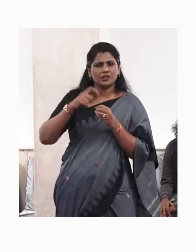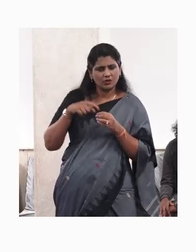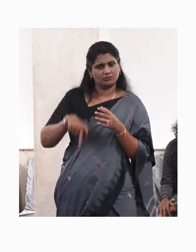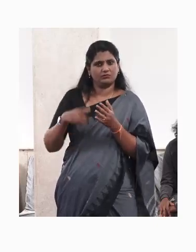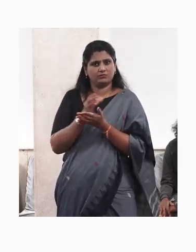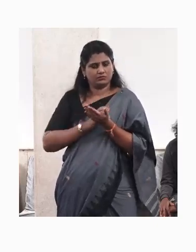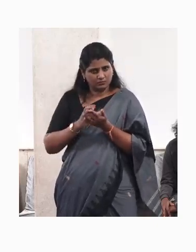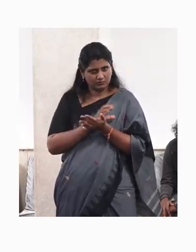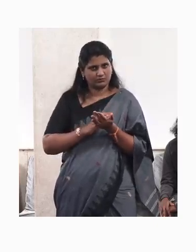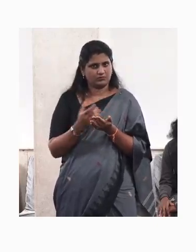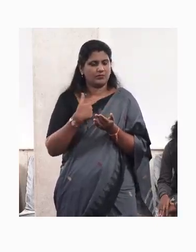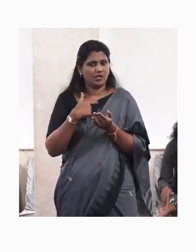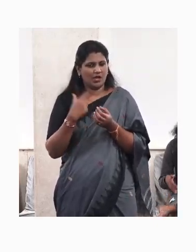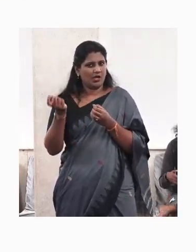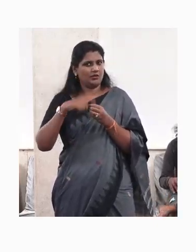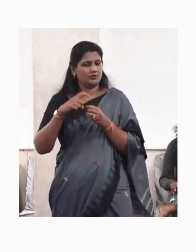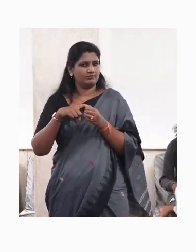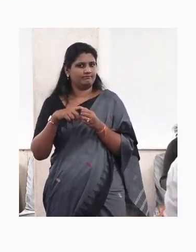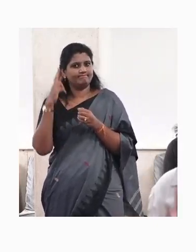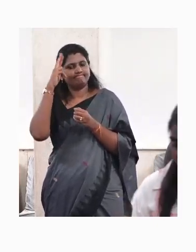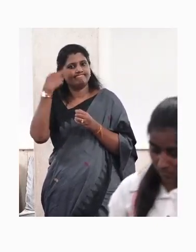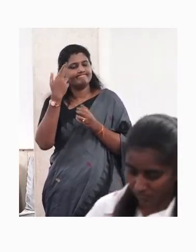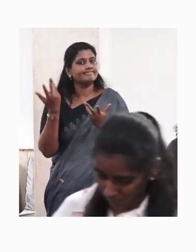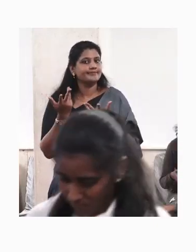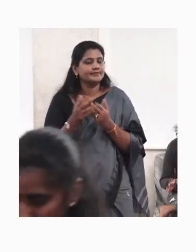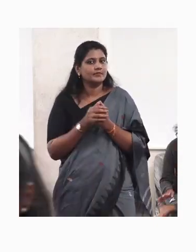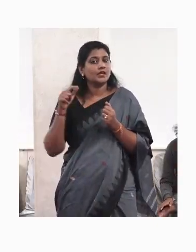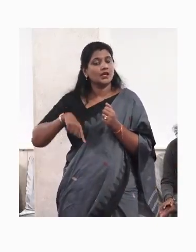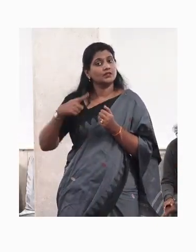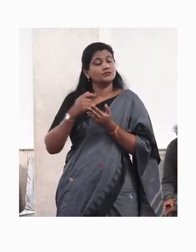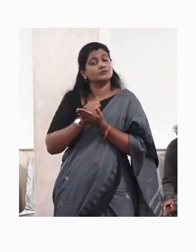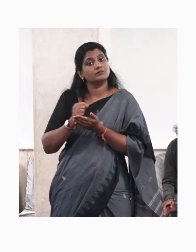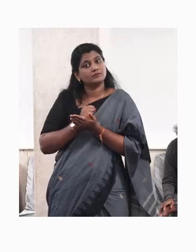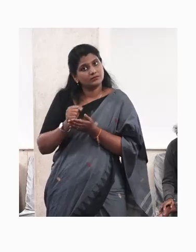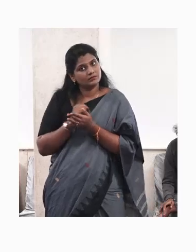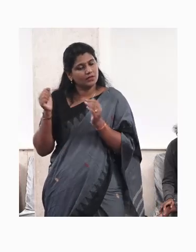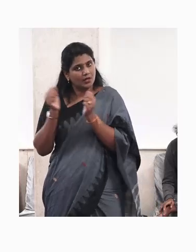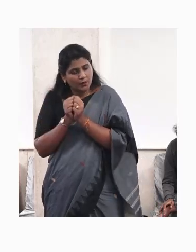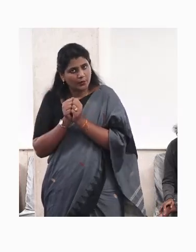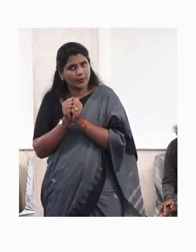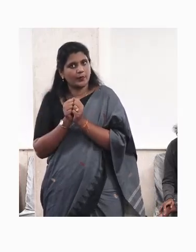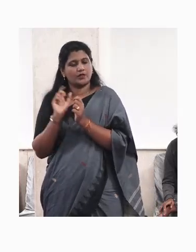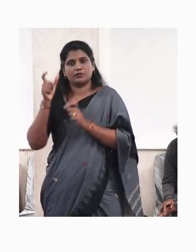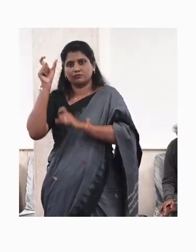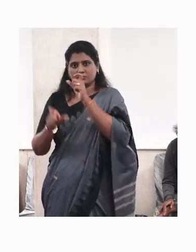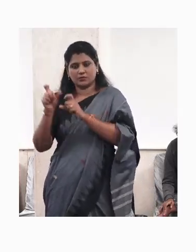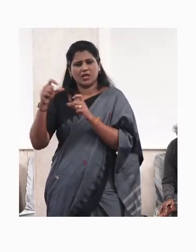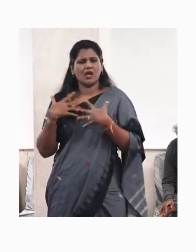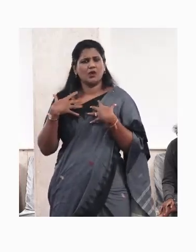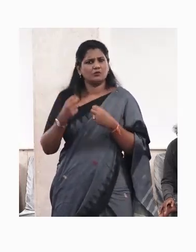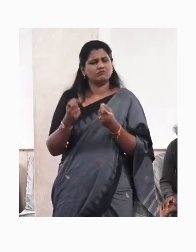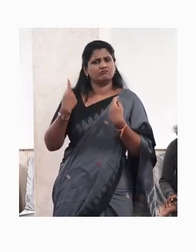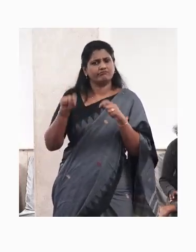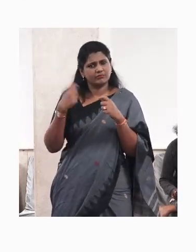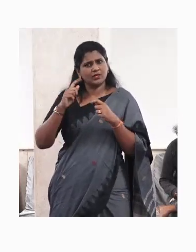course, I joined because one, I had just started practicing with clients at the time, and I wanted to try and understand